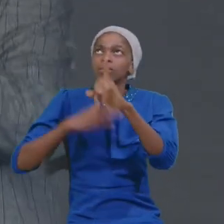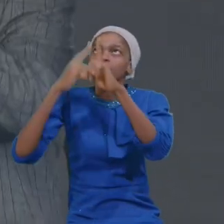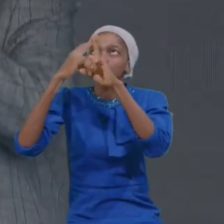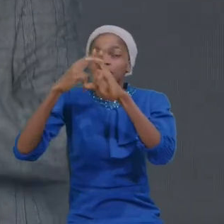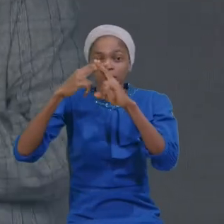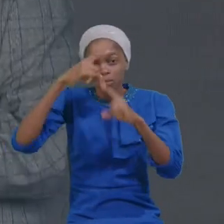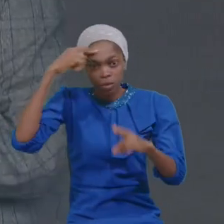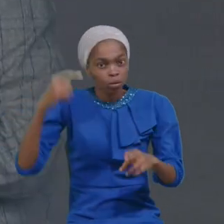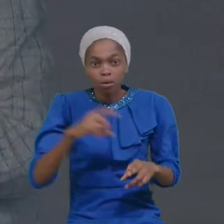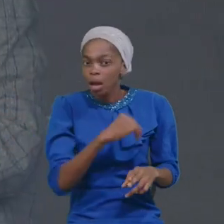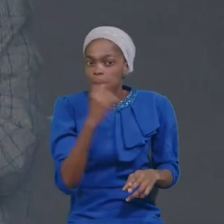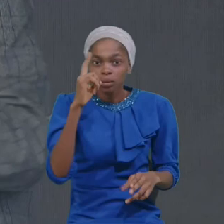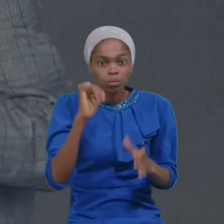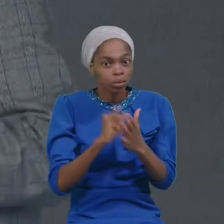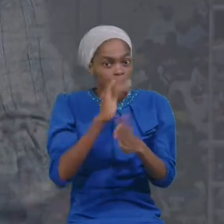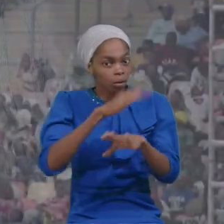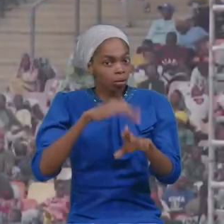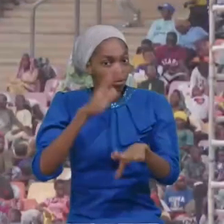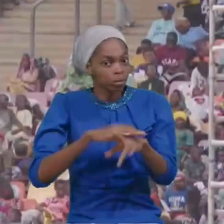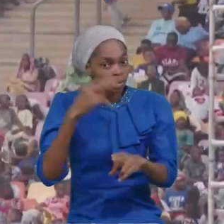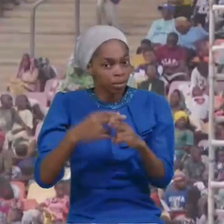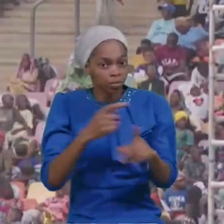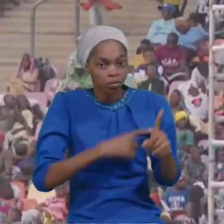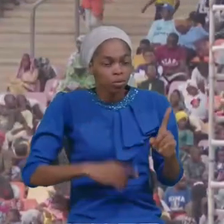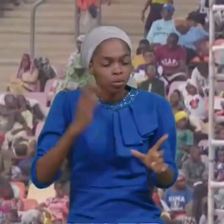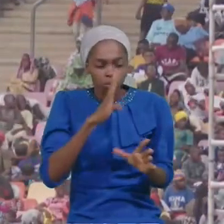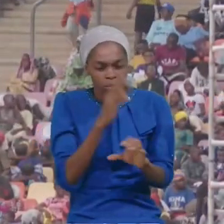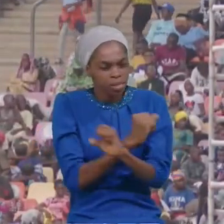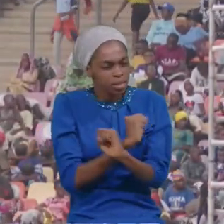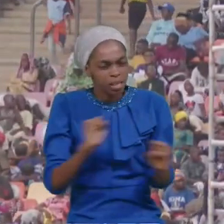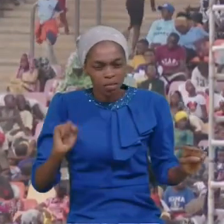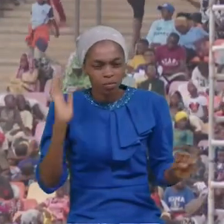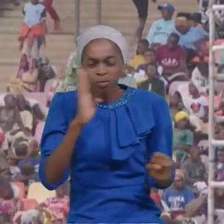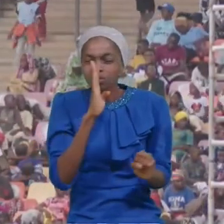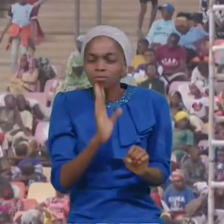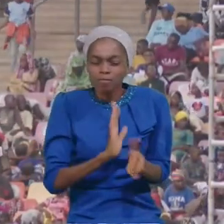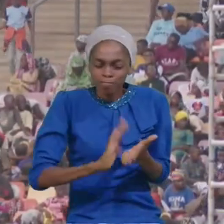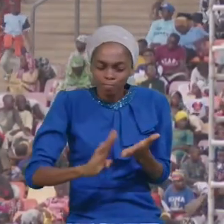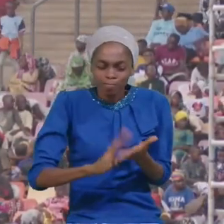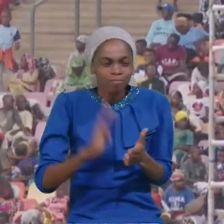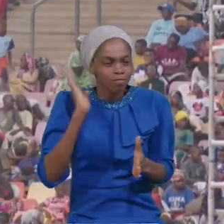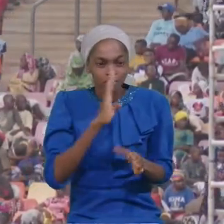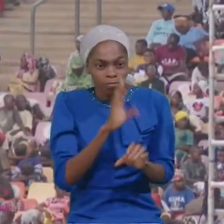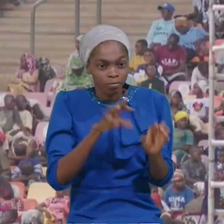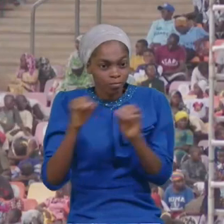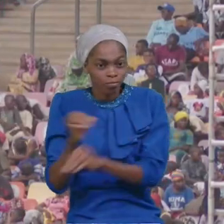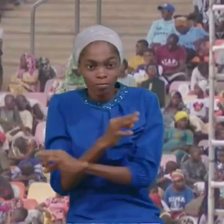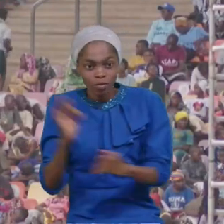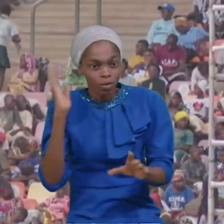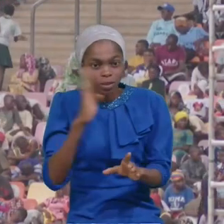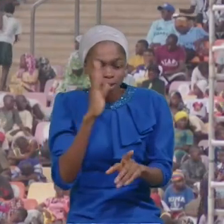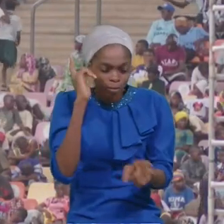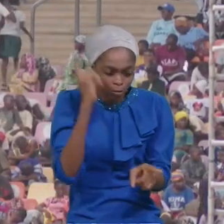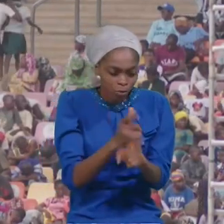free, shall be justified. And then he justifies you. And he sends his Holy Ghost to bear witness in your